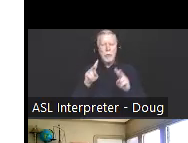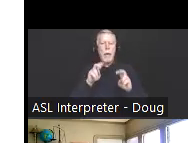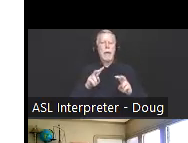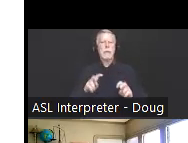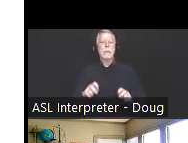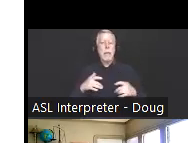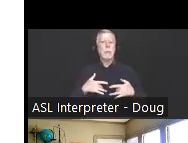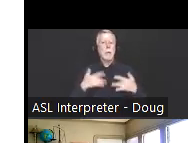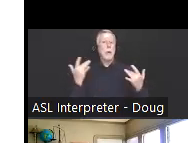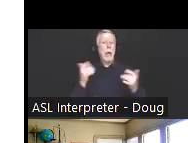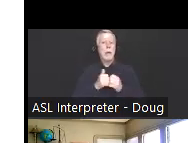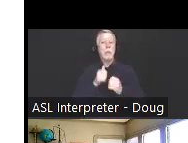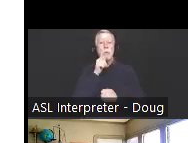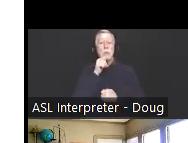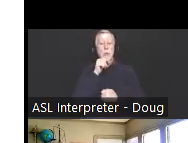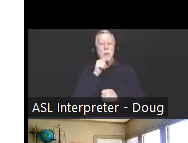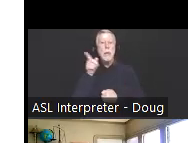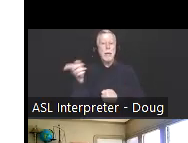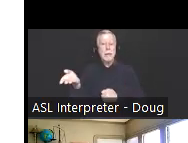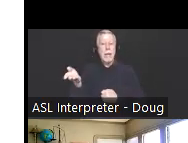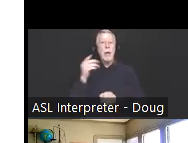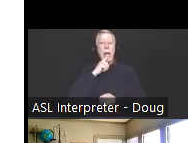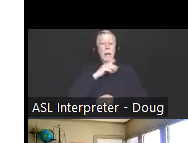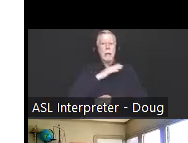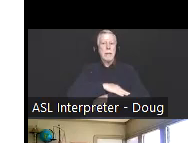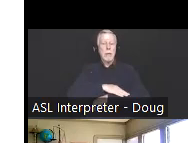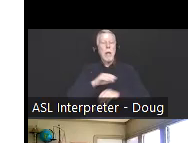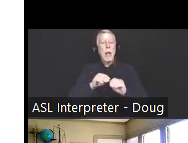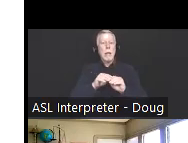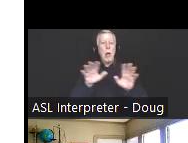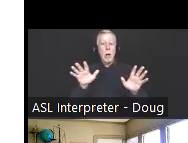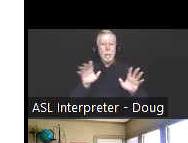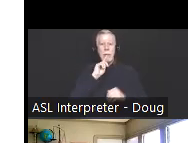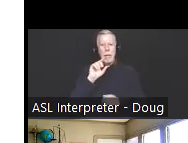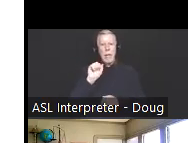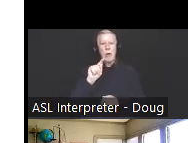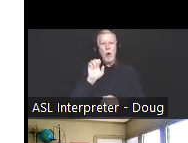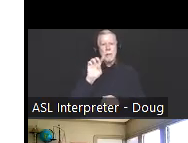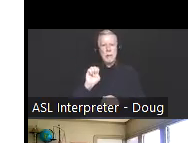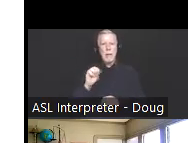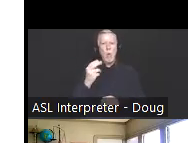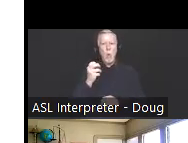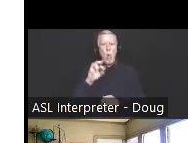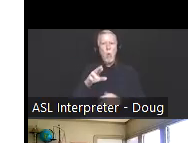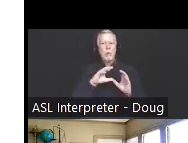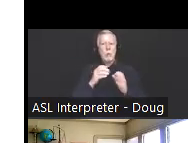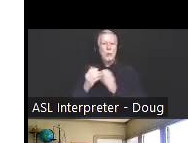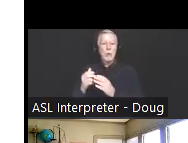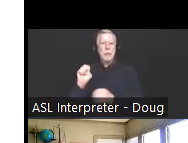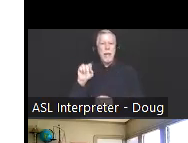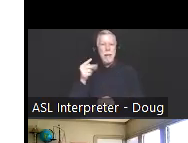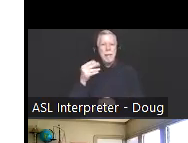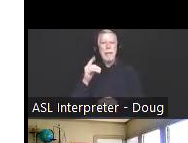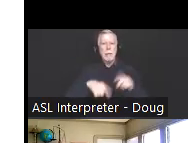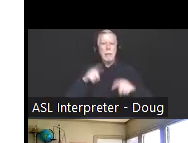in terms of who is at the table. And obviously there are stakeholder groups, there's ethnic diversity, there's